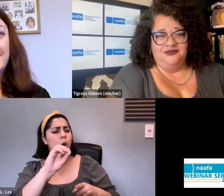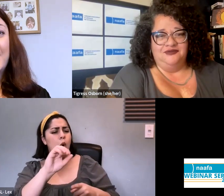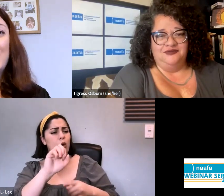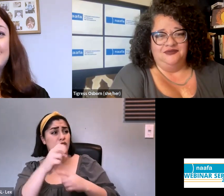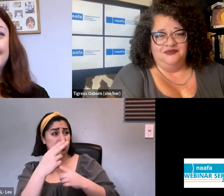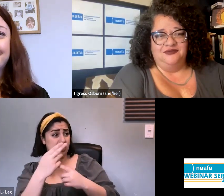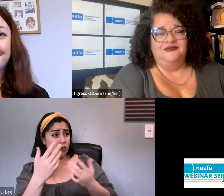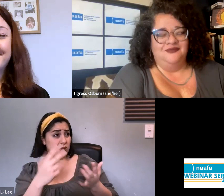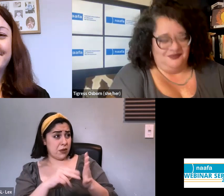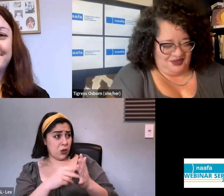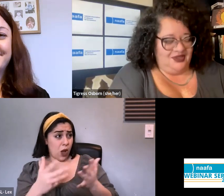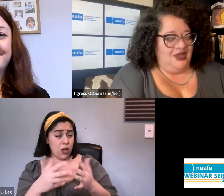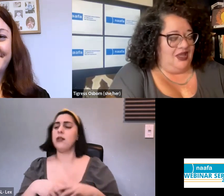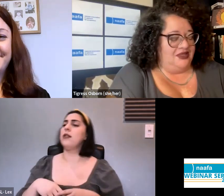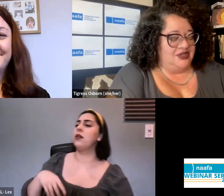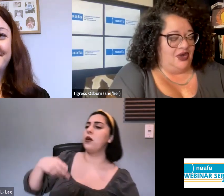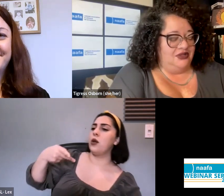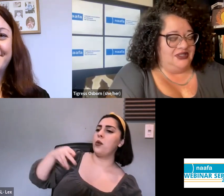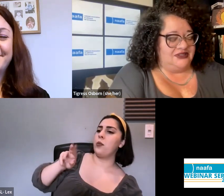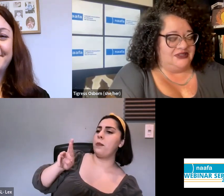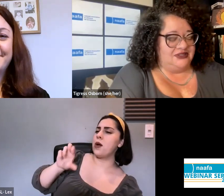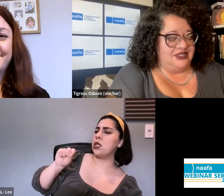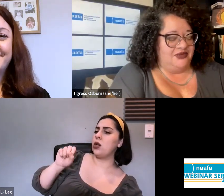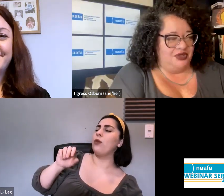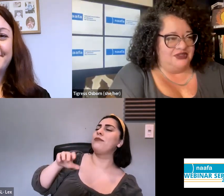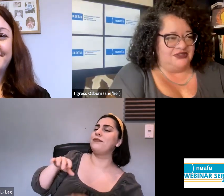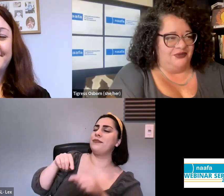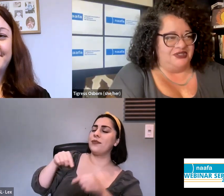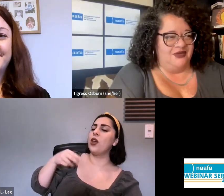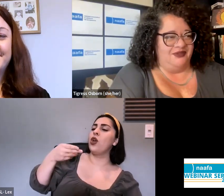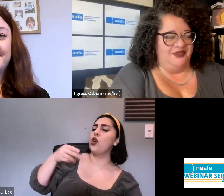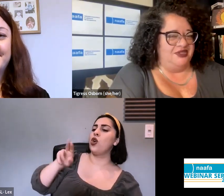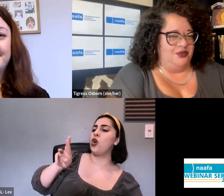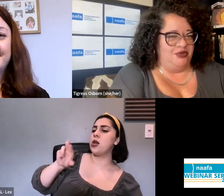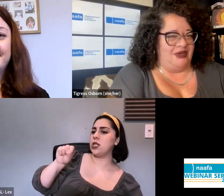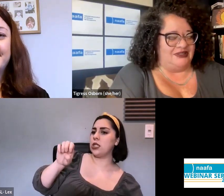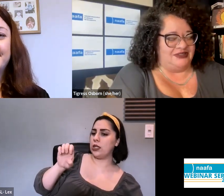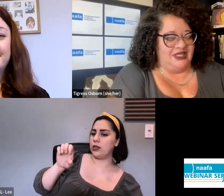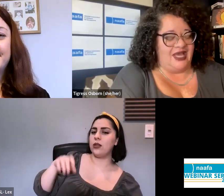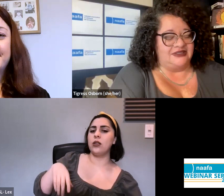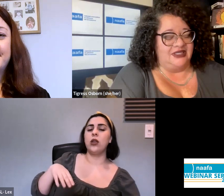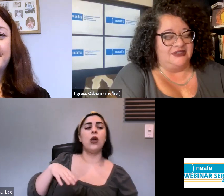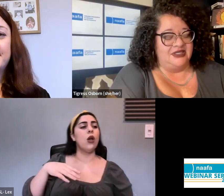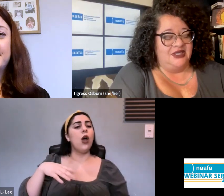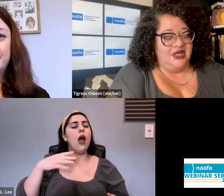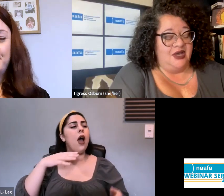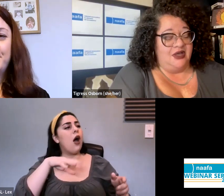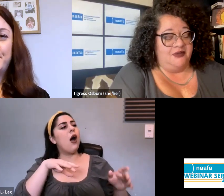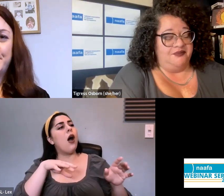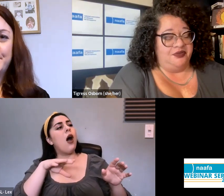for hearse. And all these C words that we talk about, the things we put bodies in, casket,